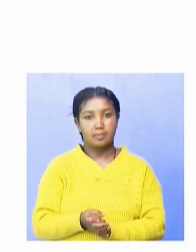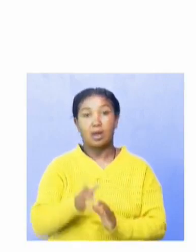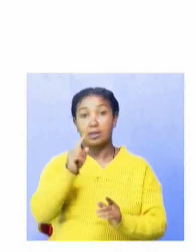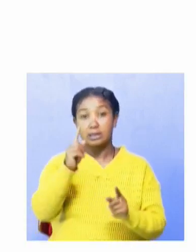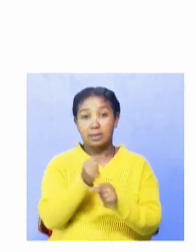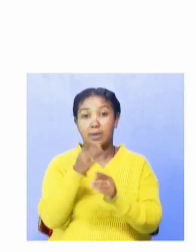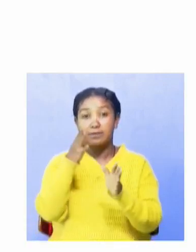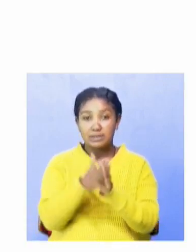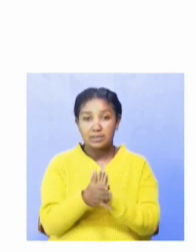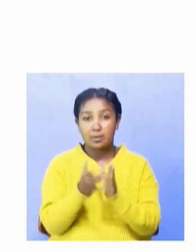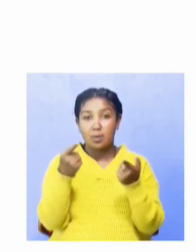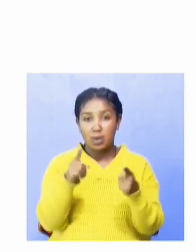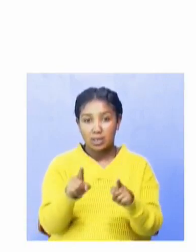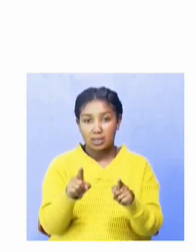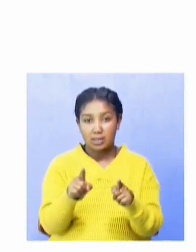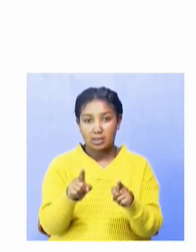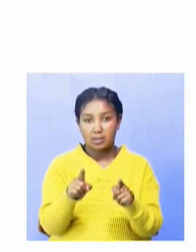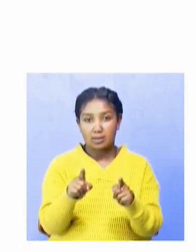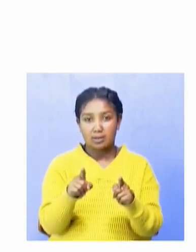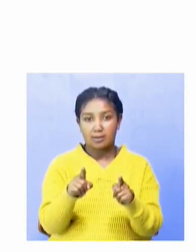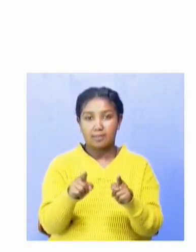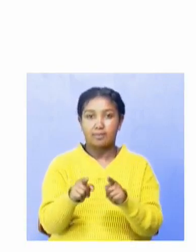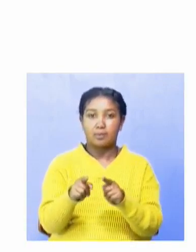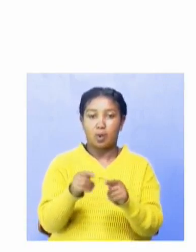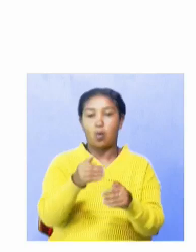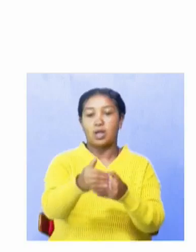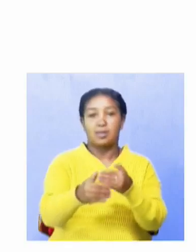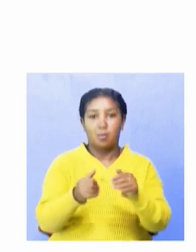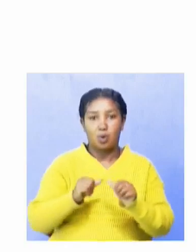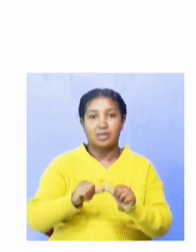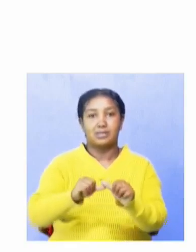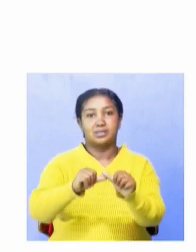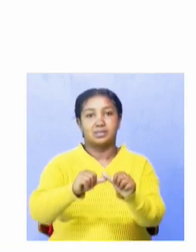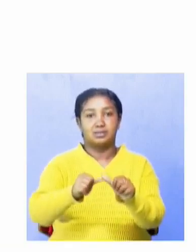Which was happening or in progress.